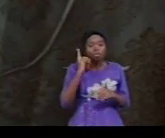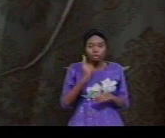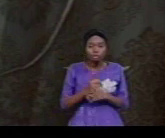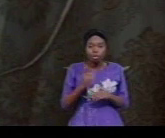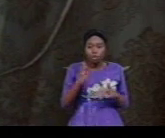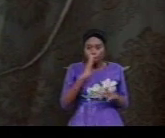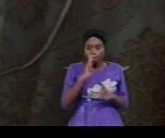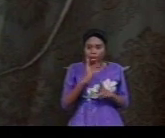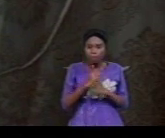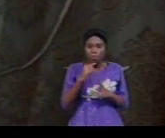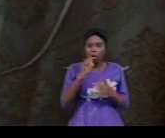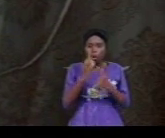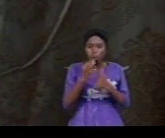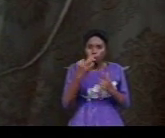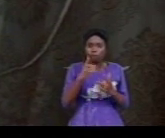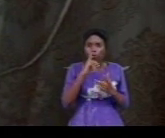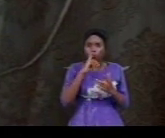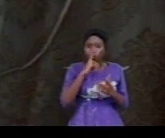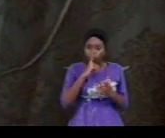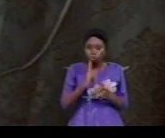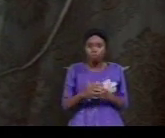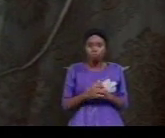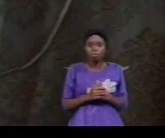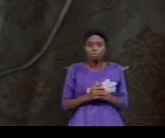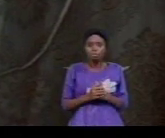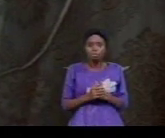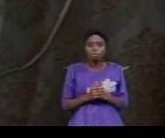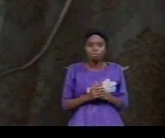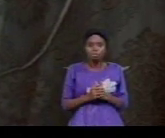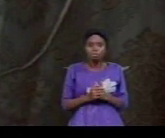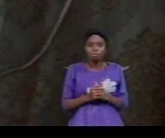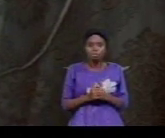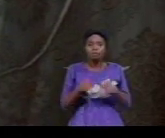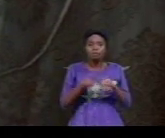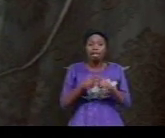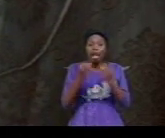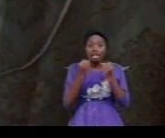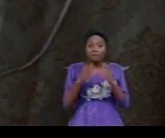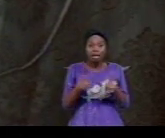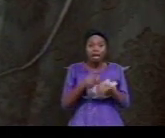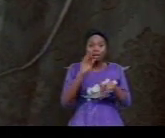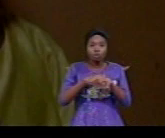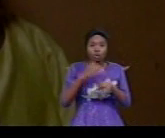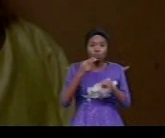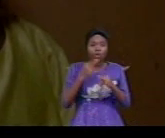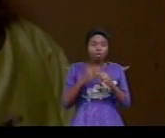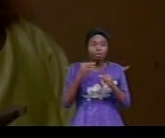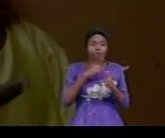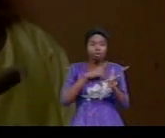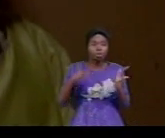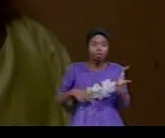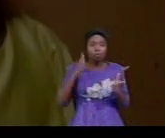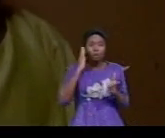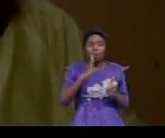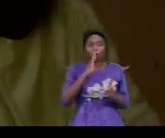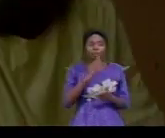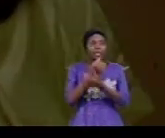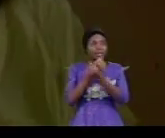word of truth without practicalizing it. As many as are called on the name of the Lord shall be saved!